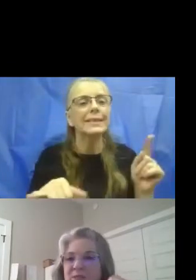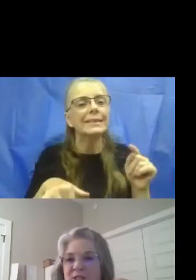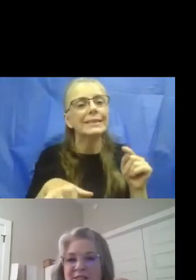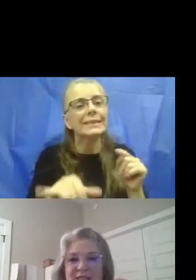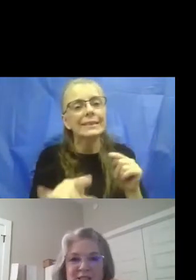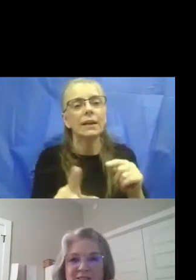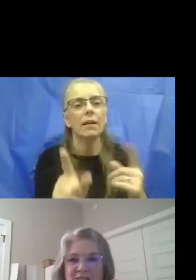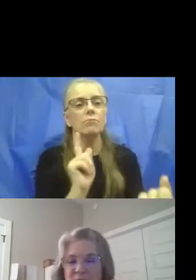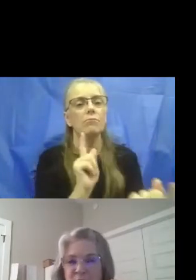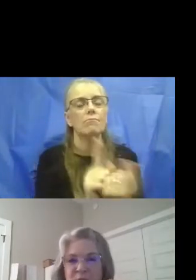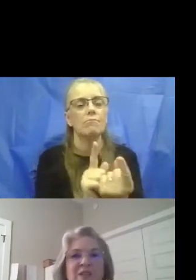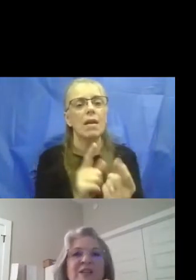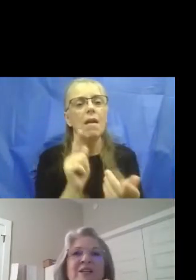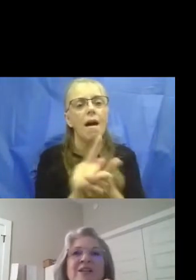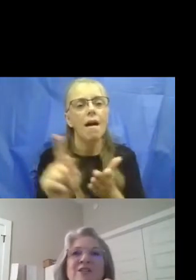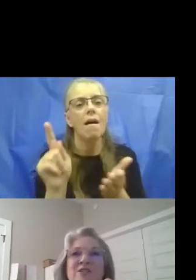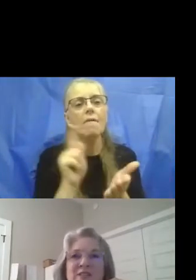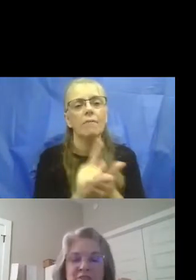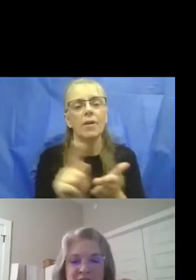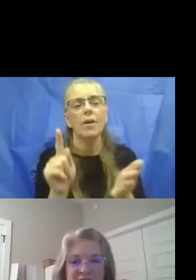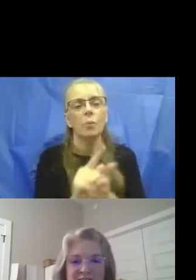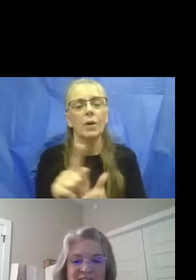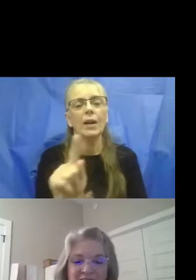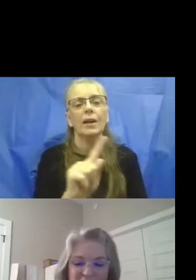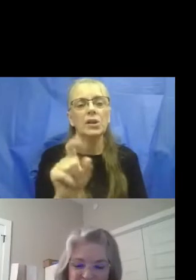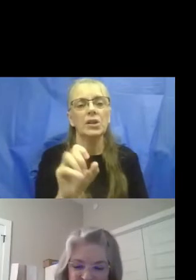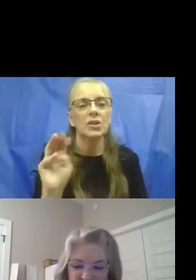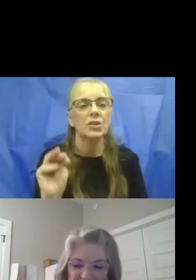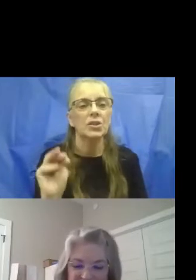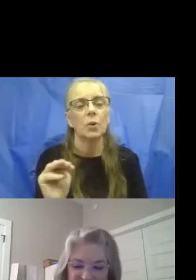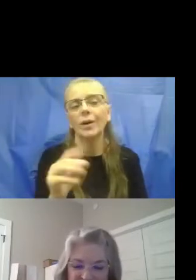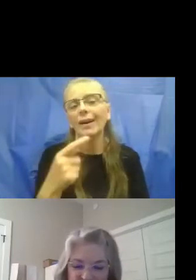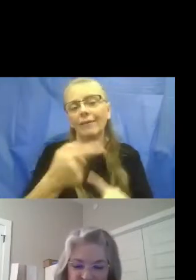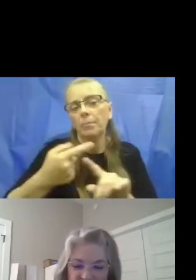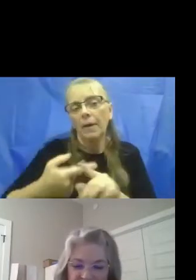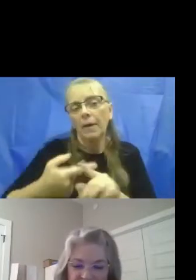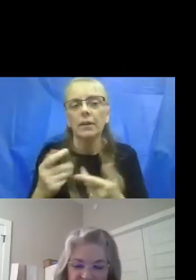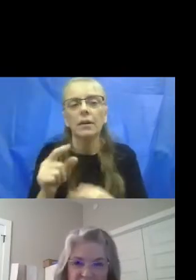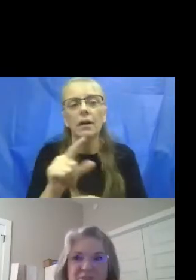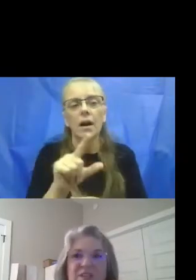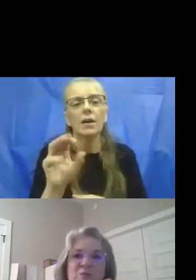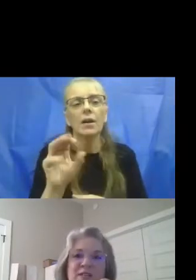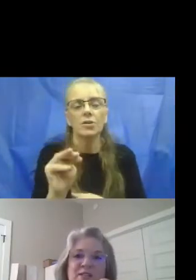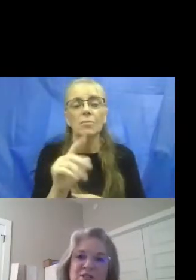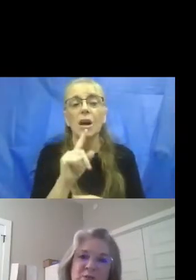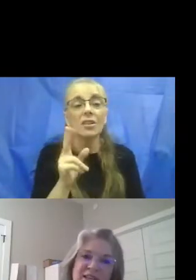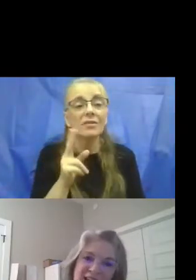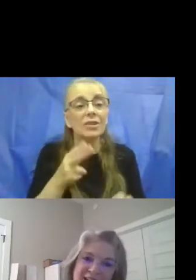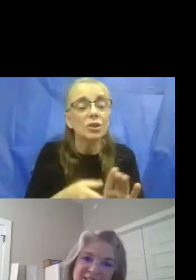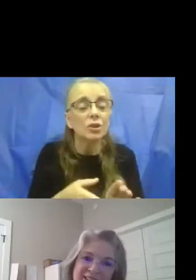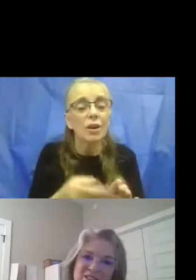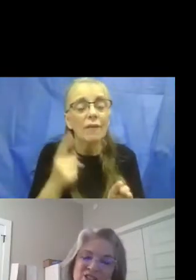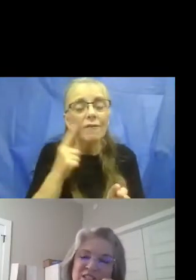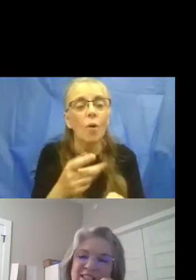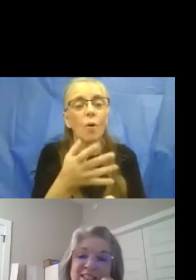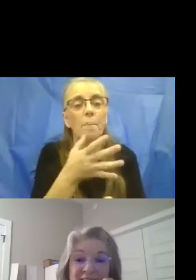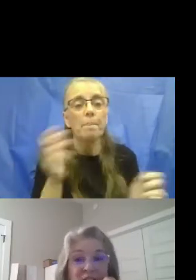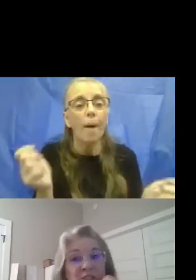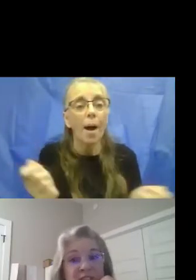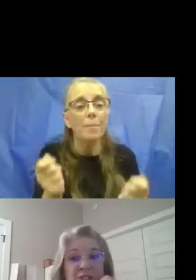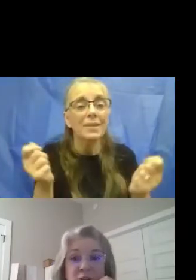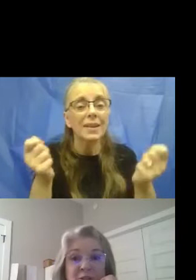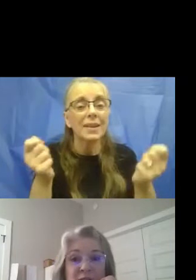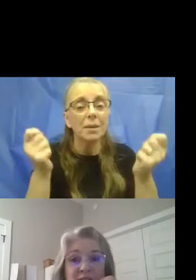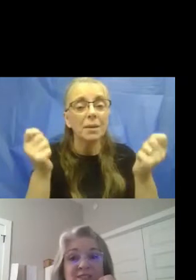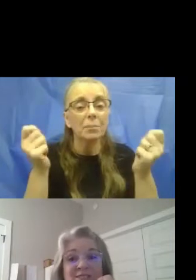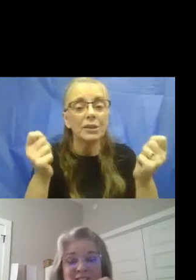met, we checked in on Zoom. She even joined us for a mom celebration that we had, and she and Leo